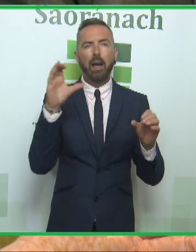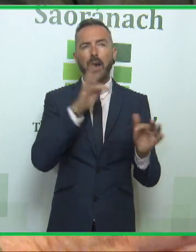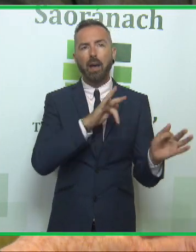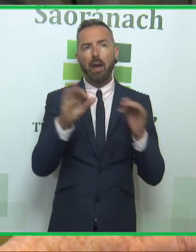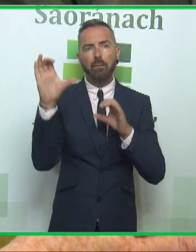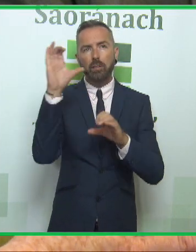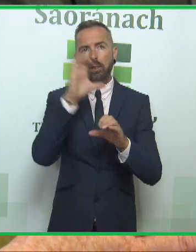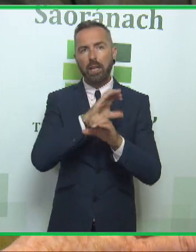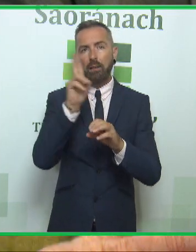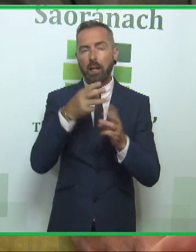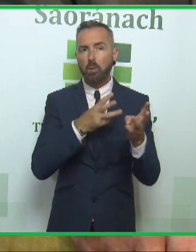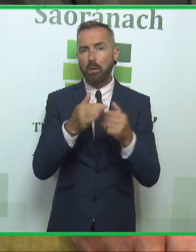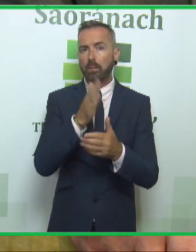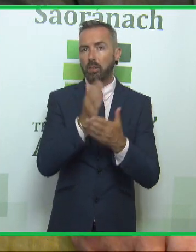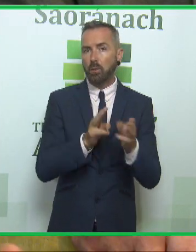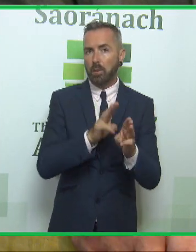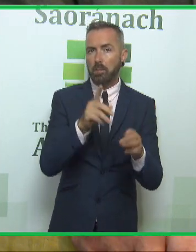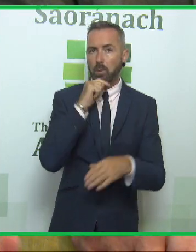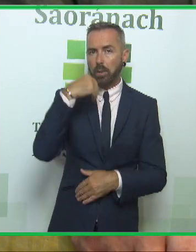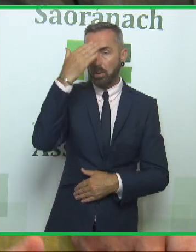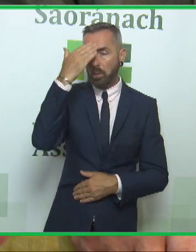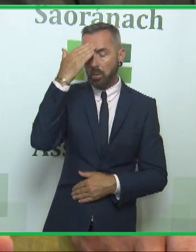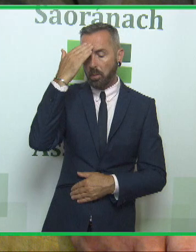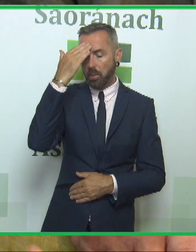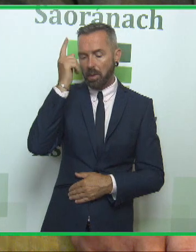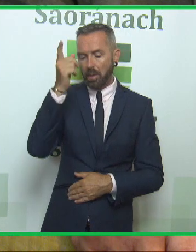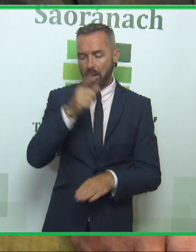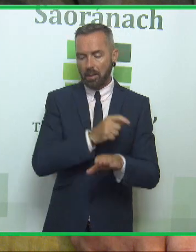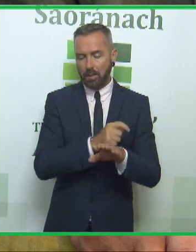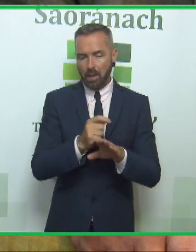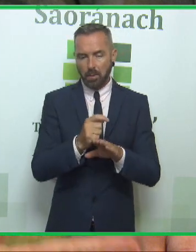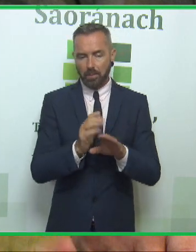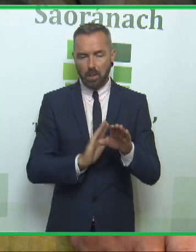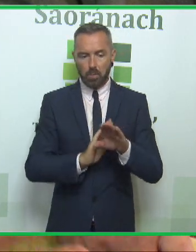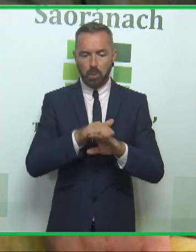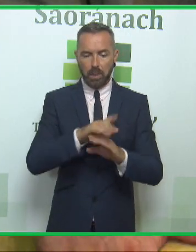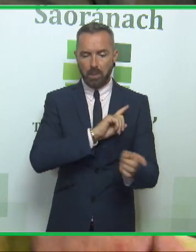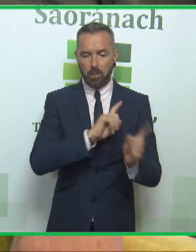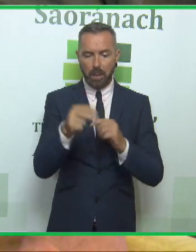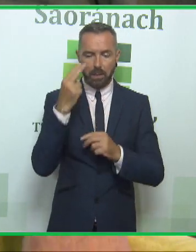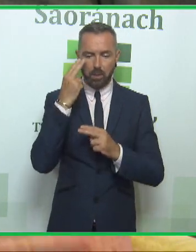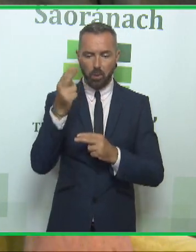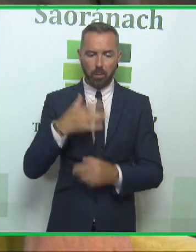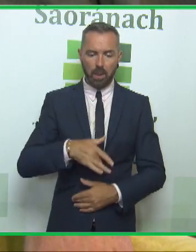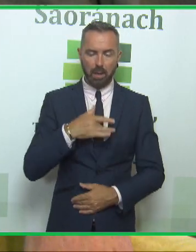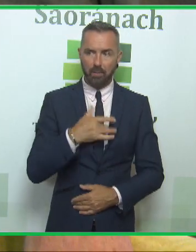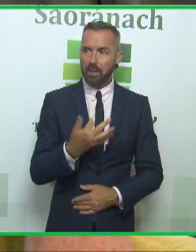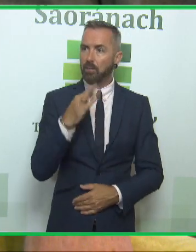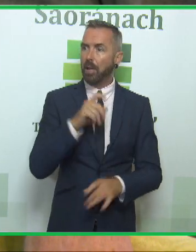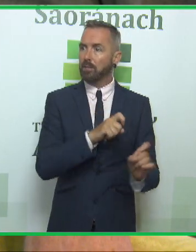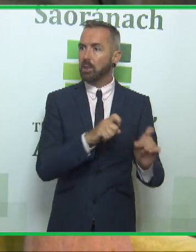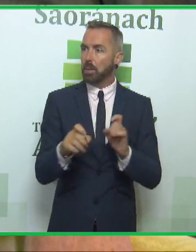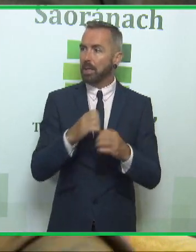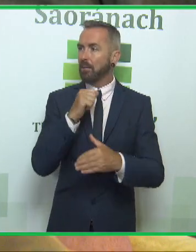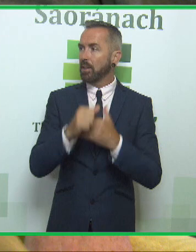some people an hour a week, but we know that kind of bridge back to normal living, if you have that stability every day for a